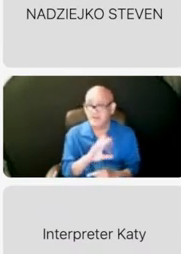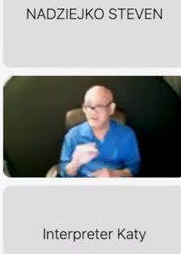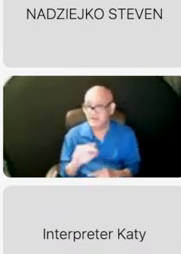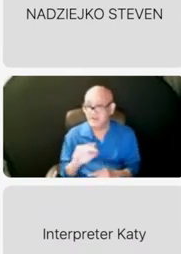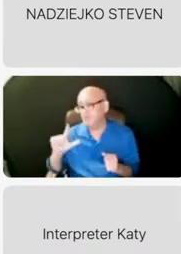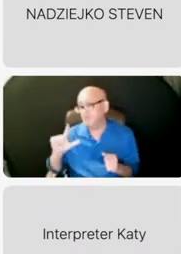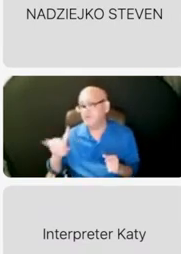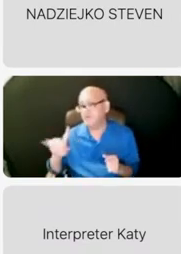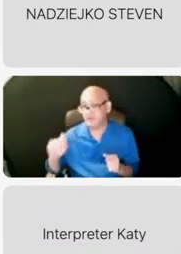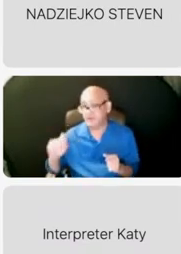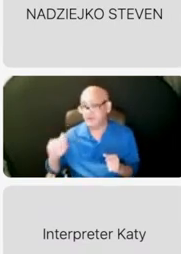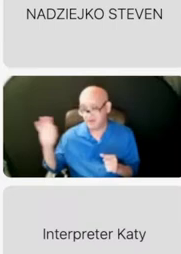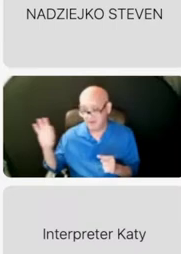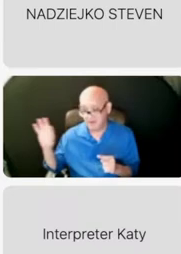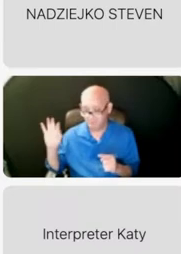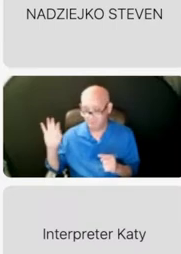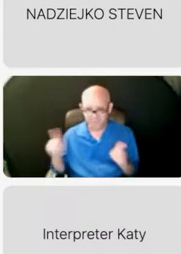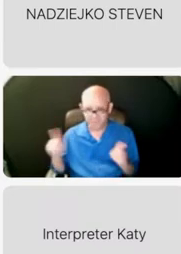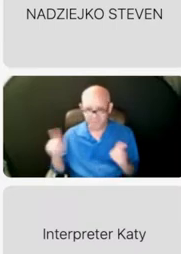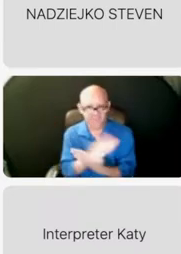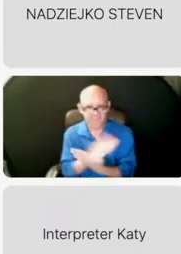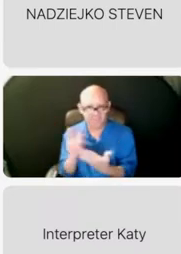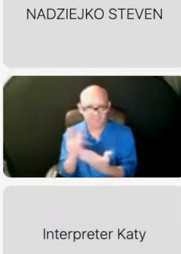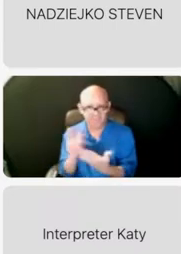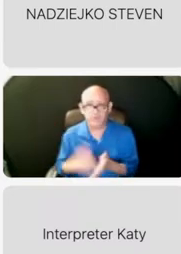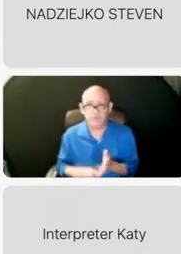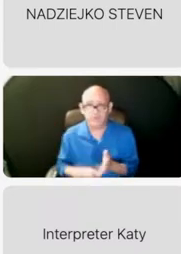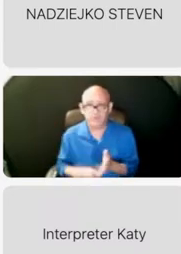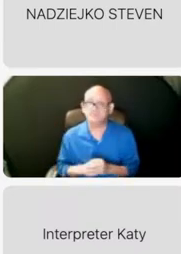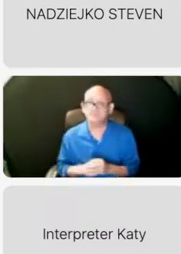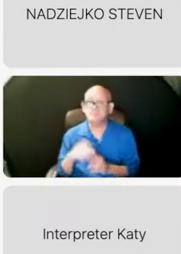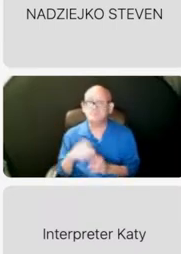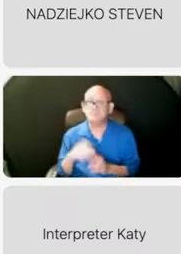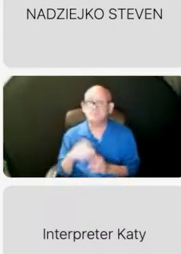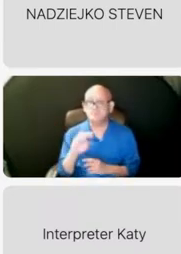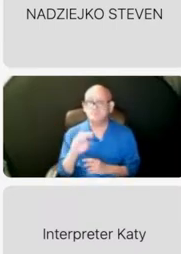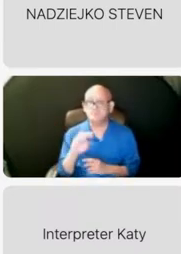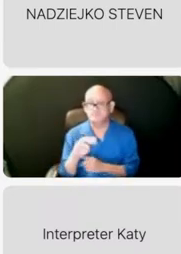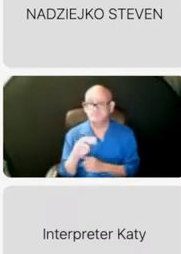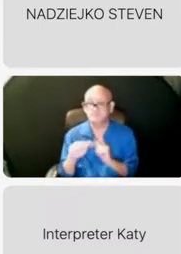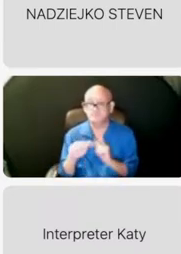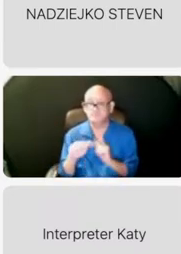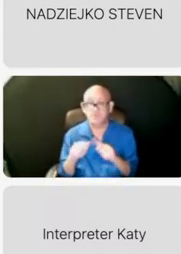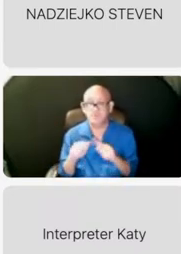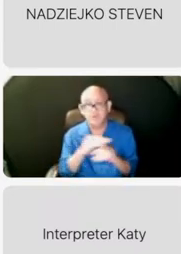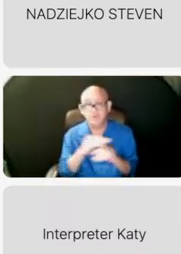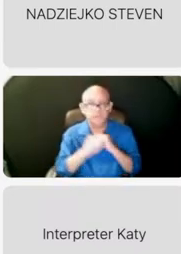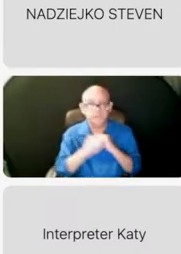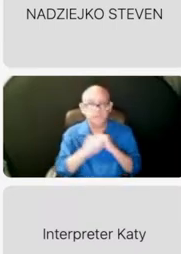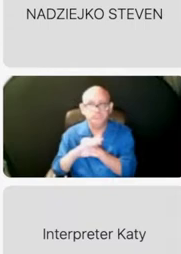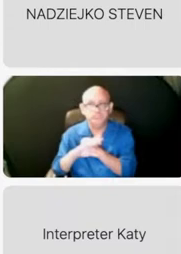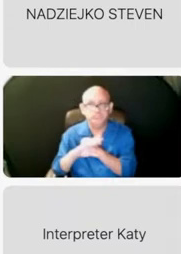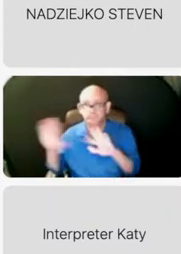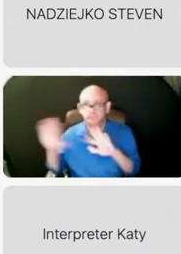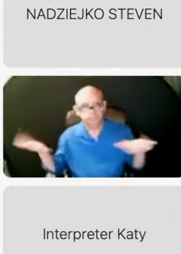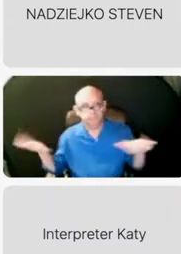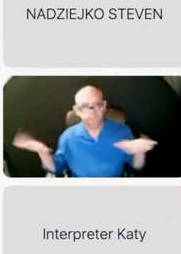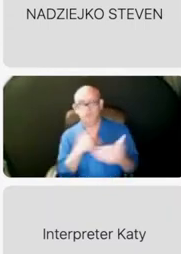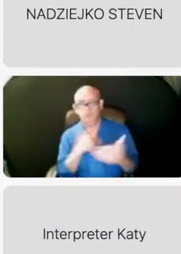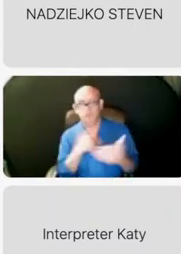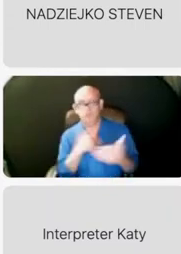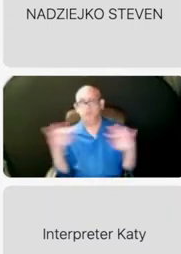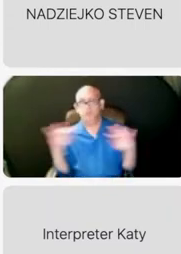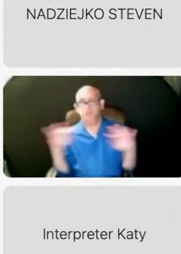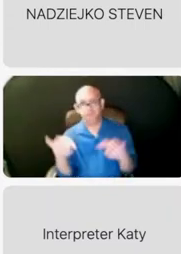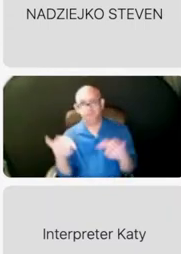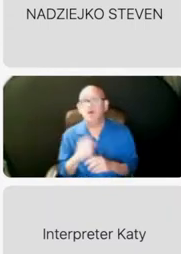social media is the forefront of case of armor this is where we can direct numerous consumers to our website also attending live or